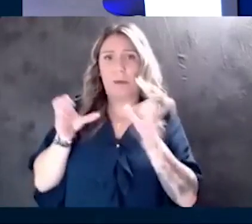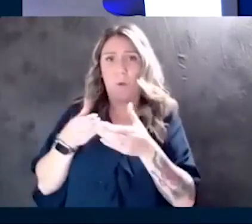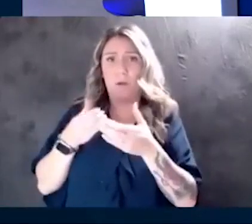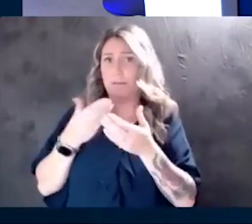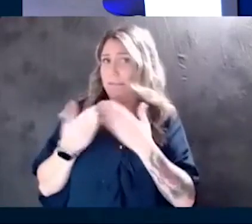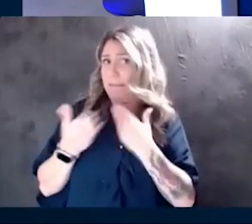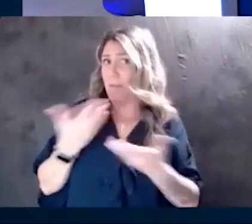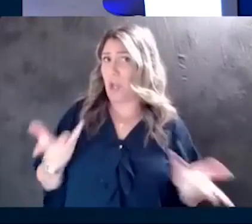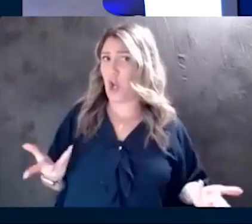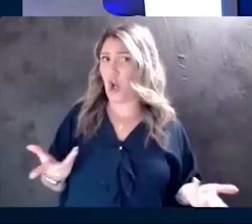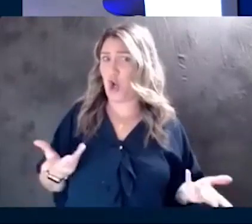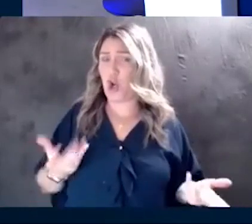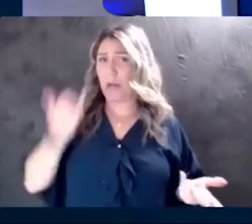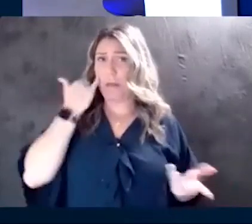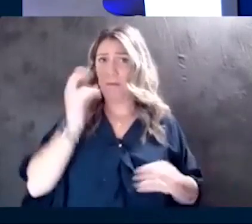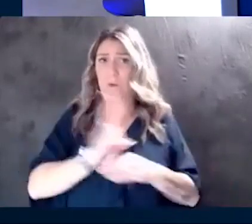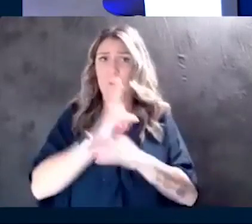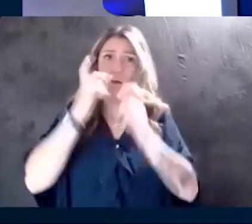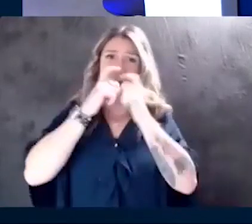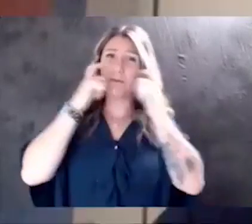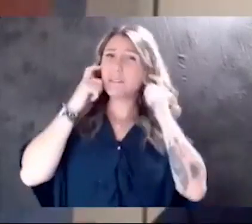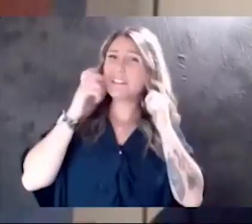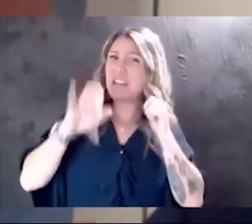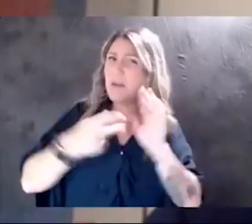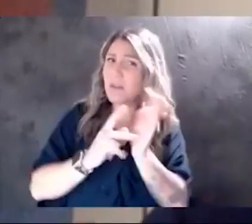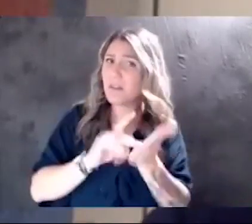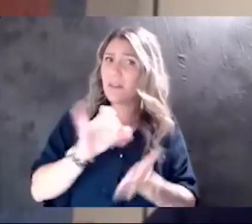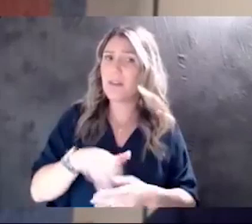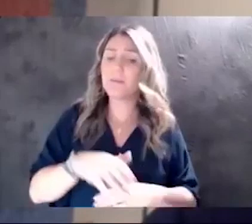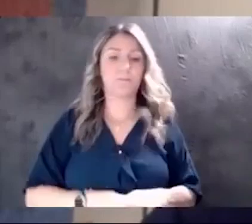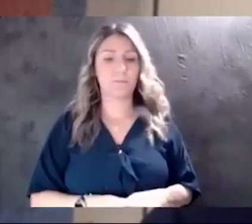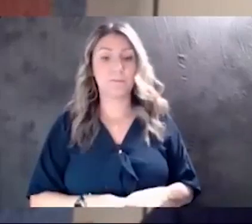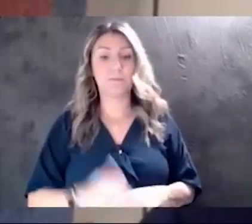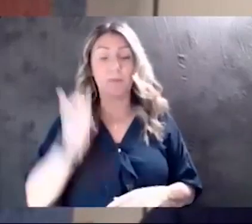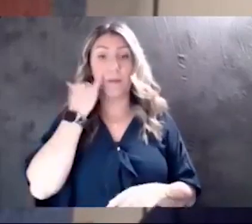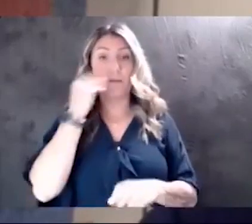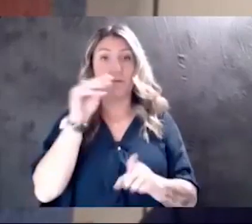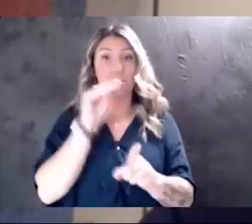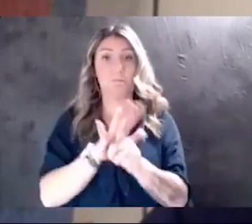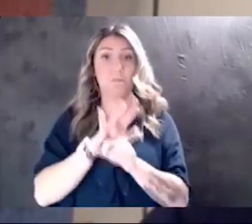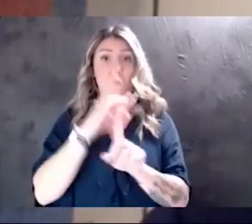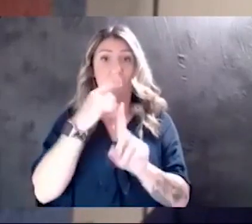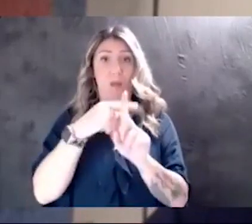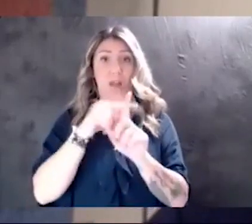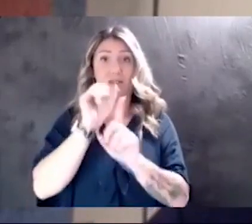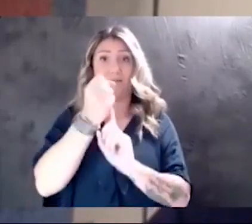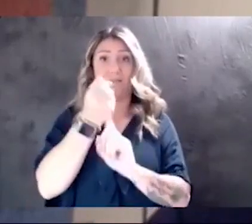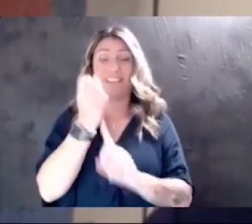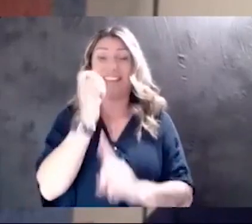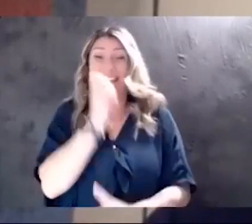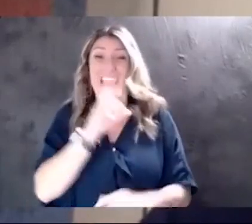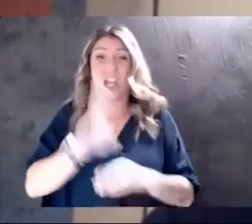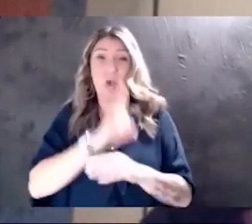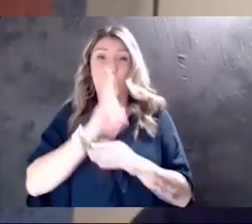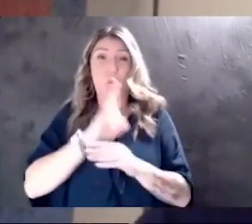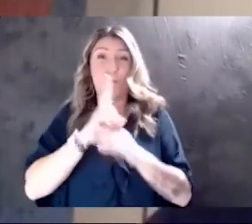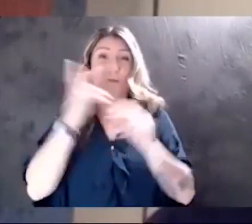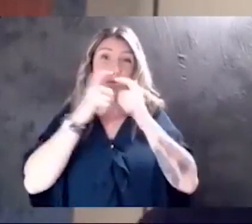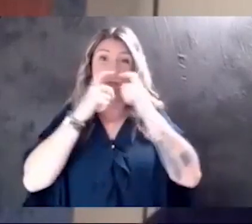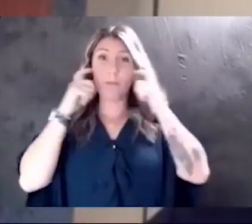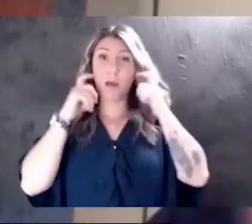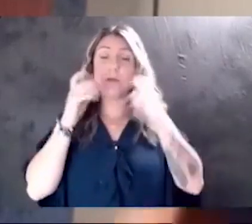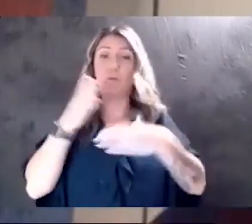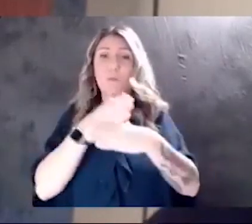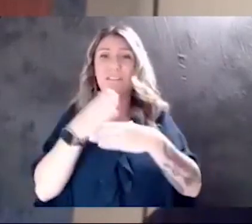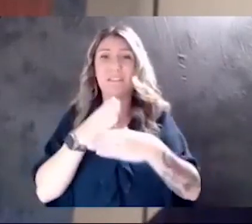you're wearing one, you're going to still be quarantined? Yeah, if you're exposed to a positive case who is not wearing a mask and, you're within that